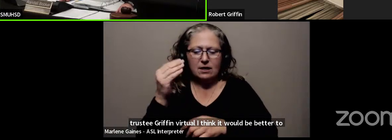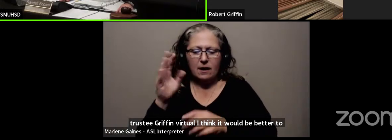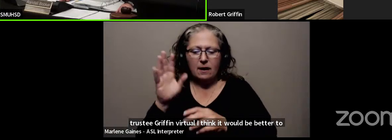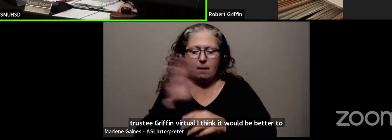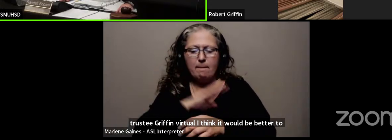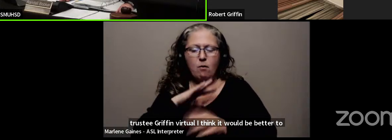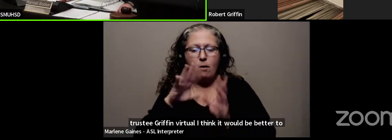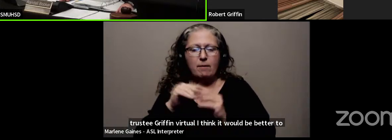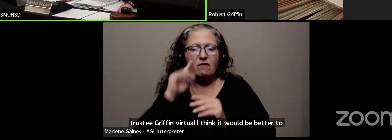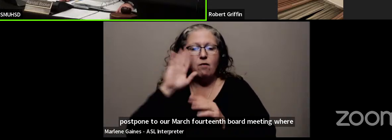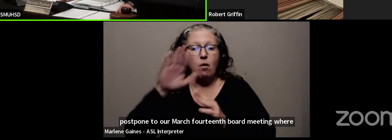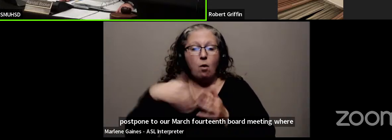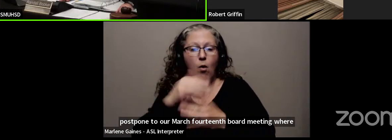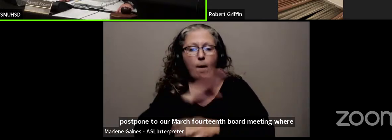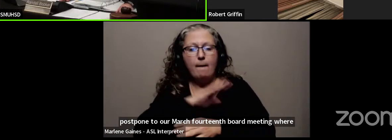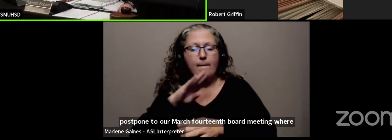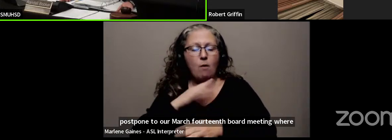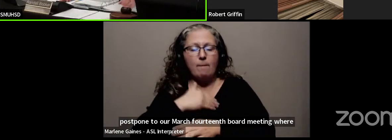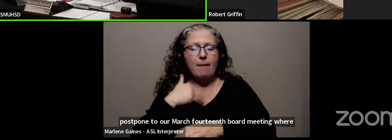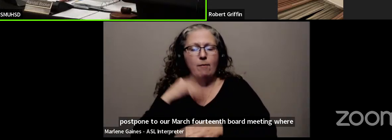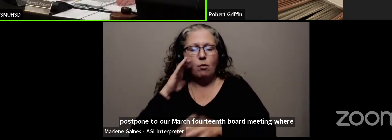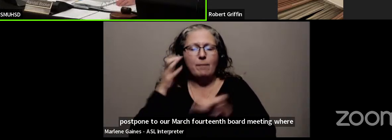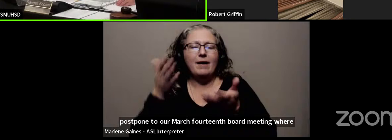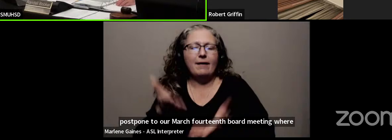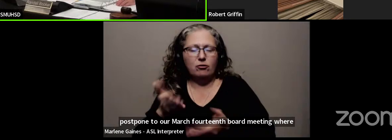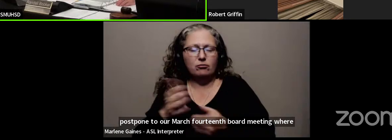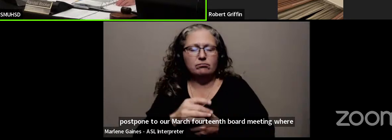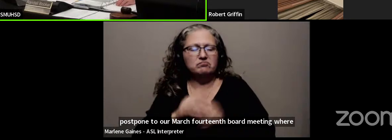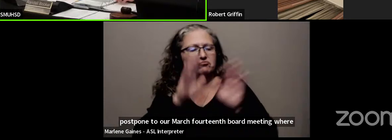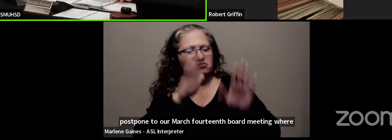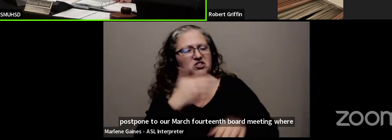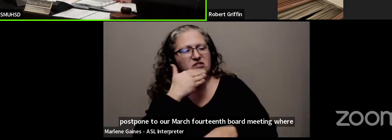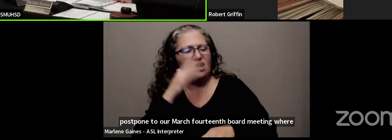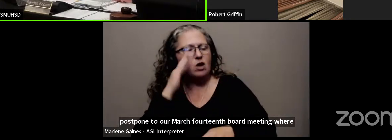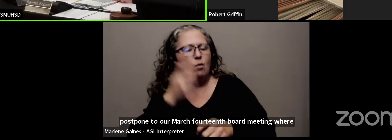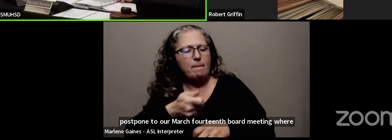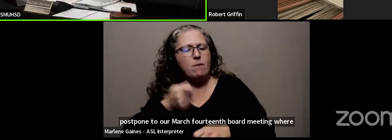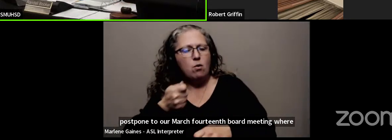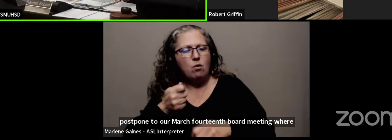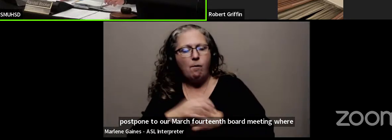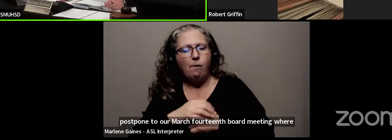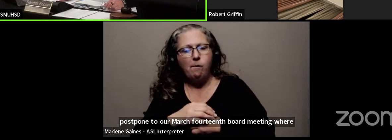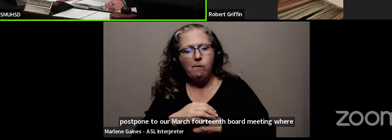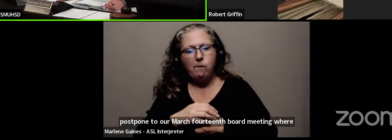all board members will be present. Great. Thank you. We will pull that.